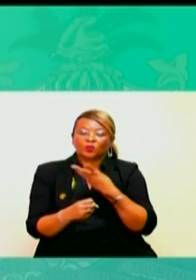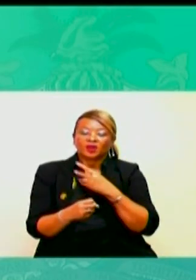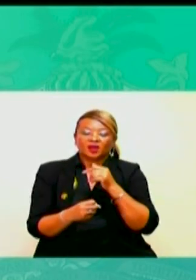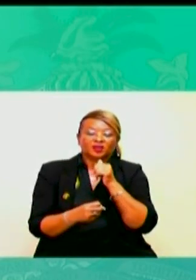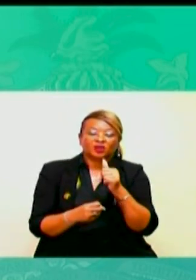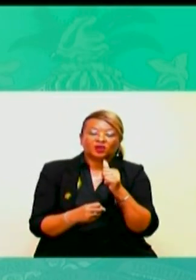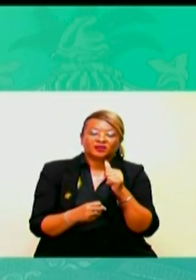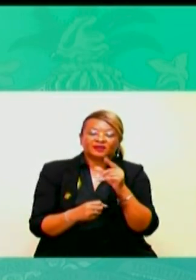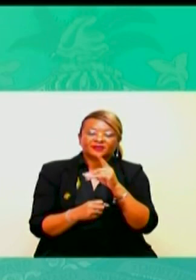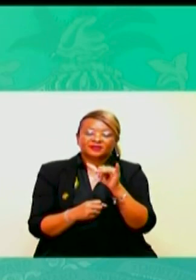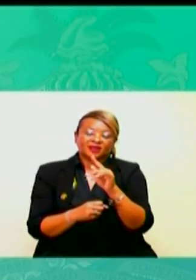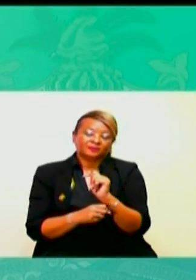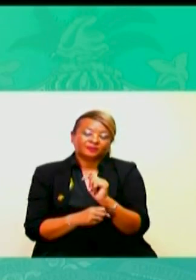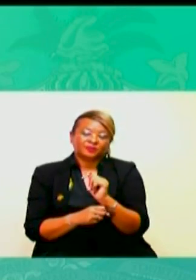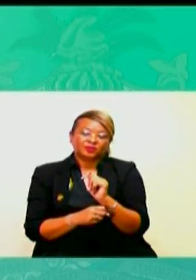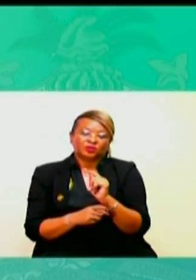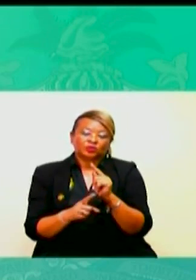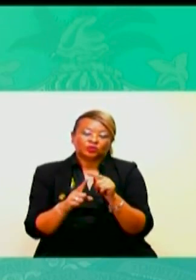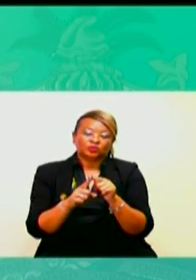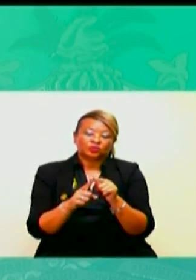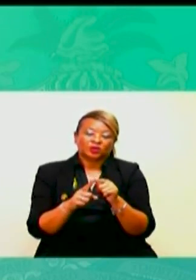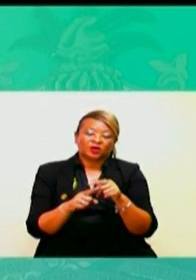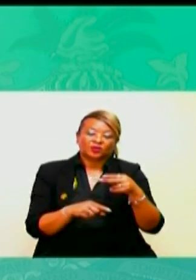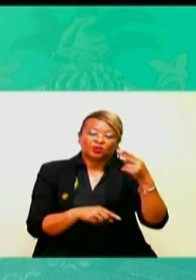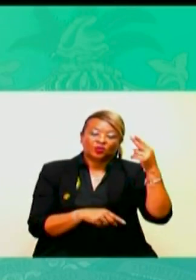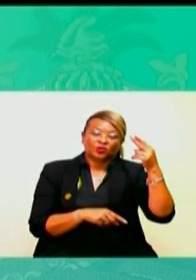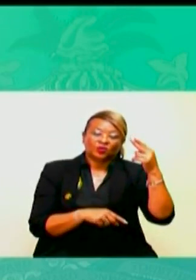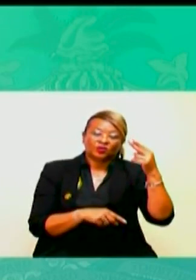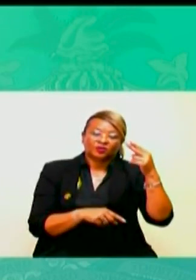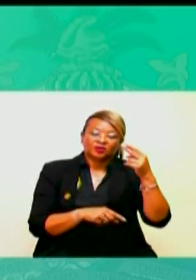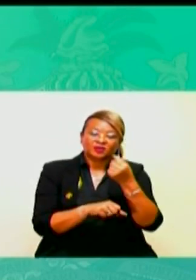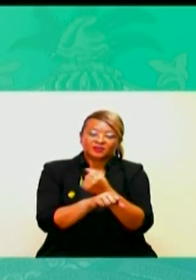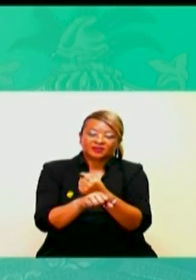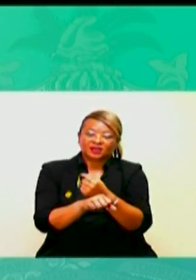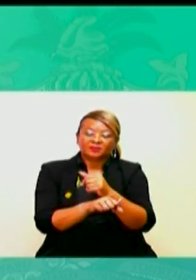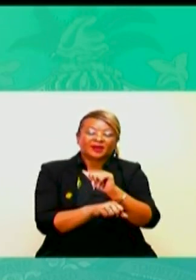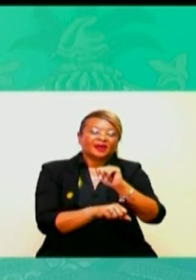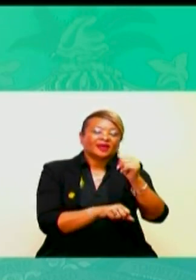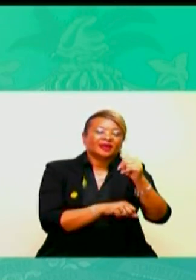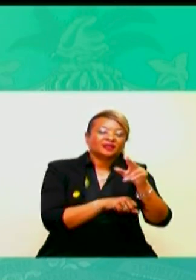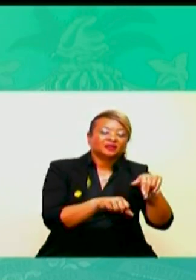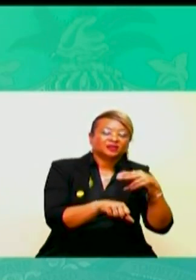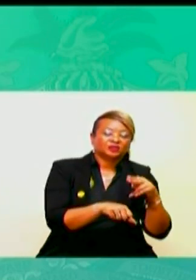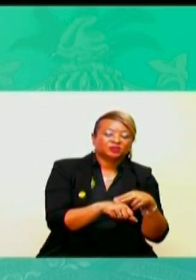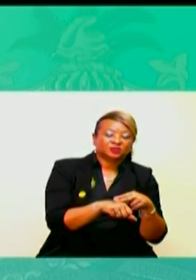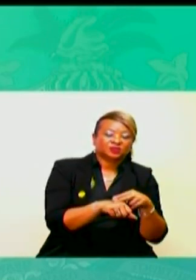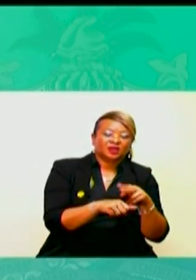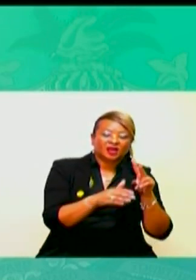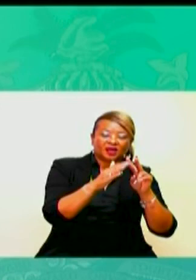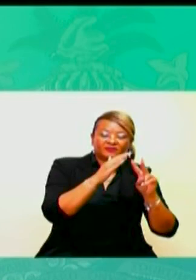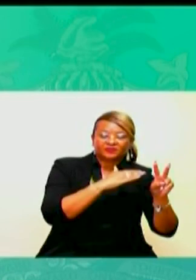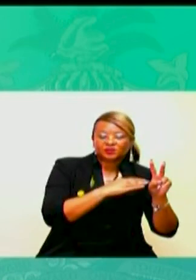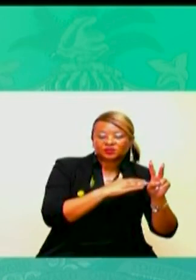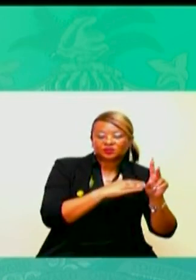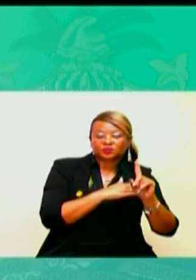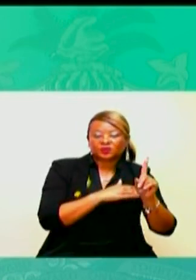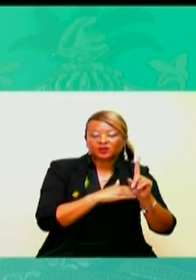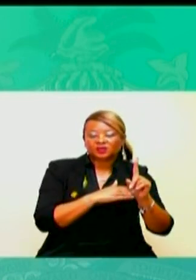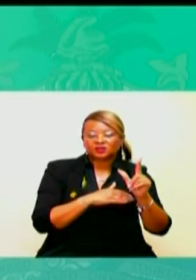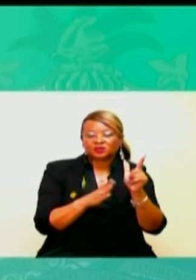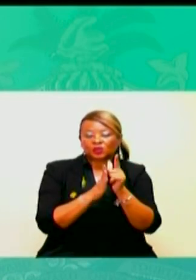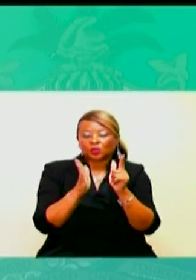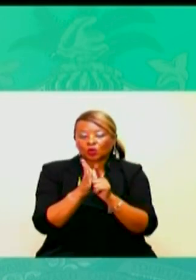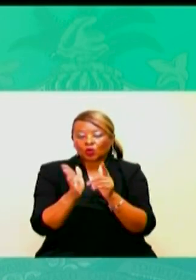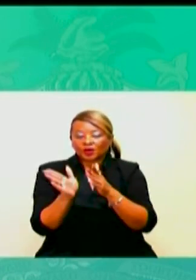in debt to and nor enslaved by any nation. I envision a Bahamas where there is law and